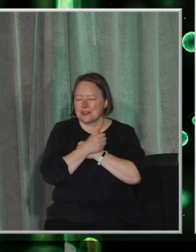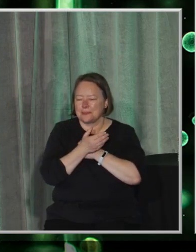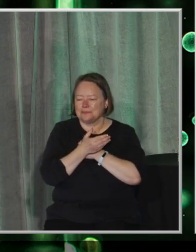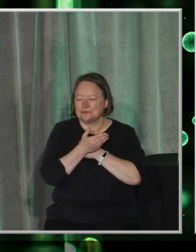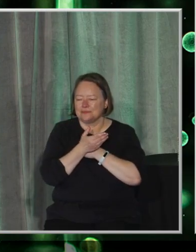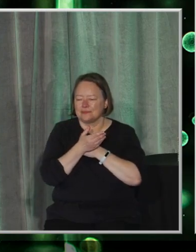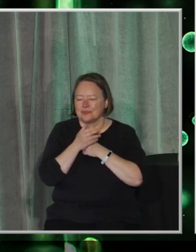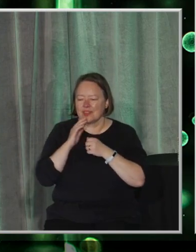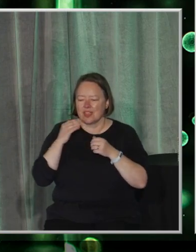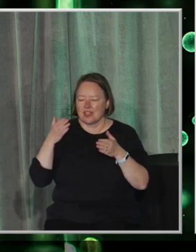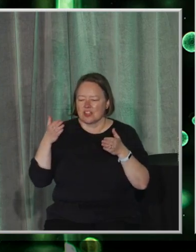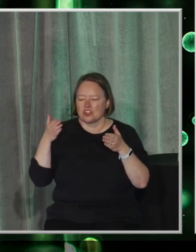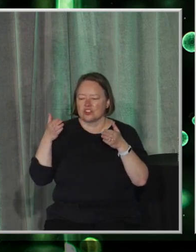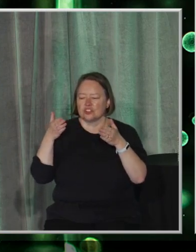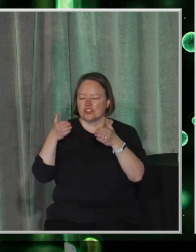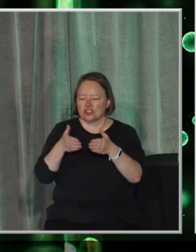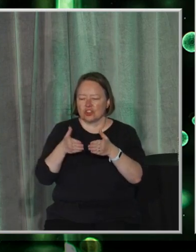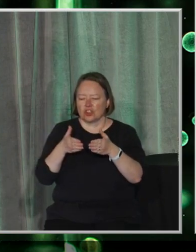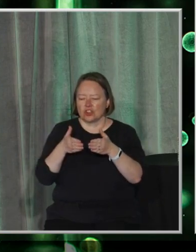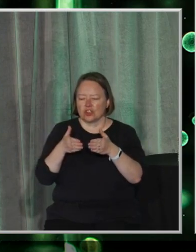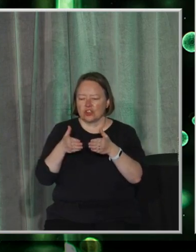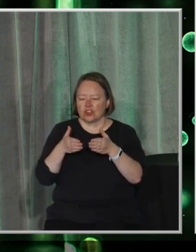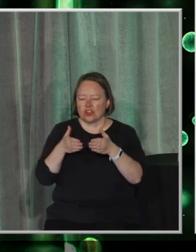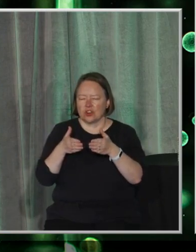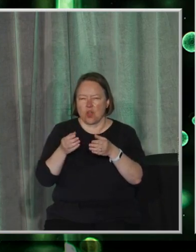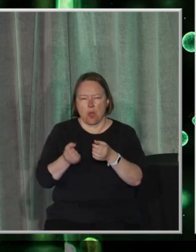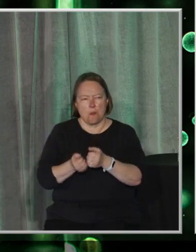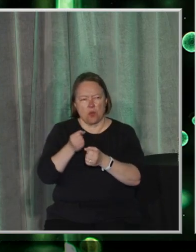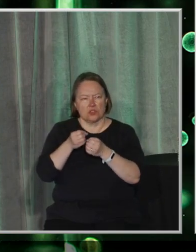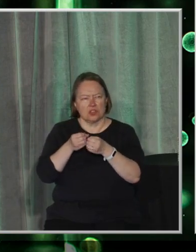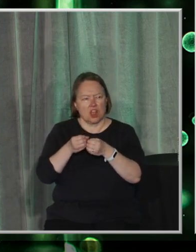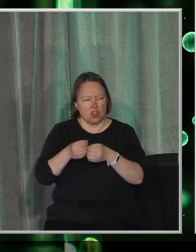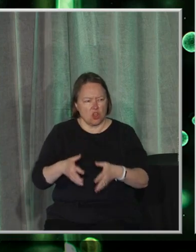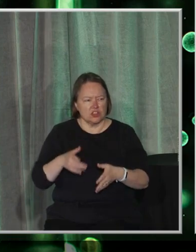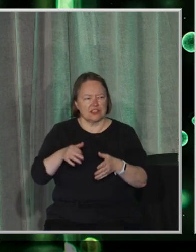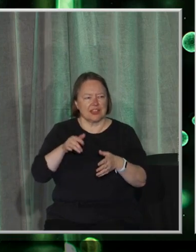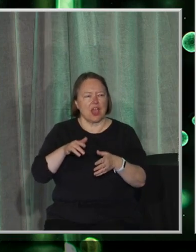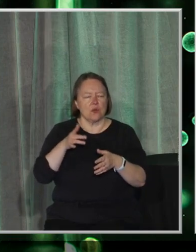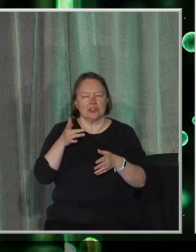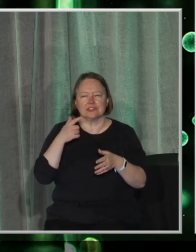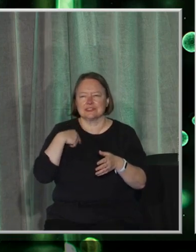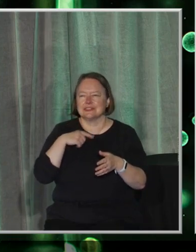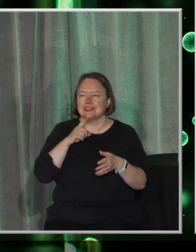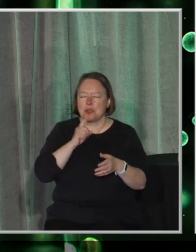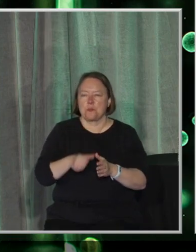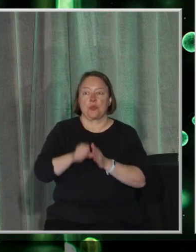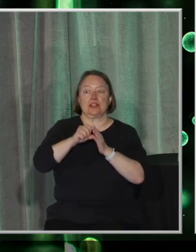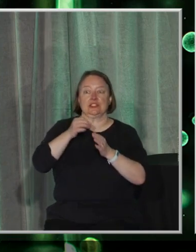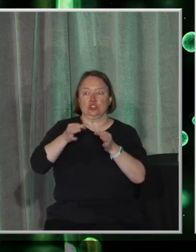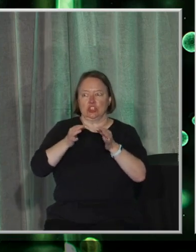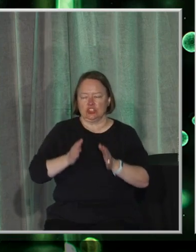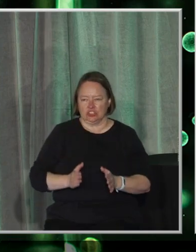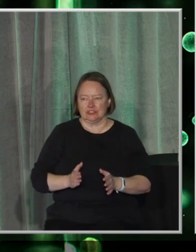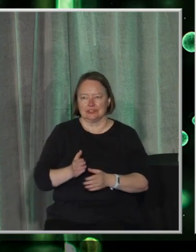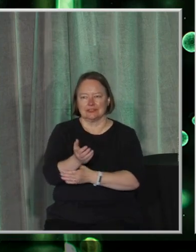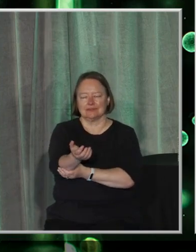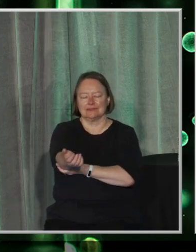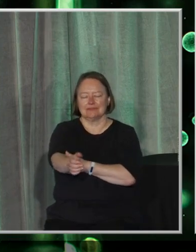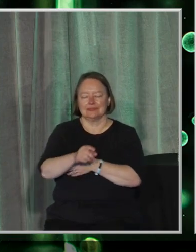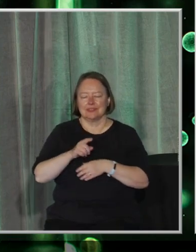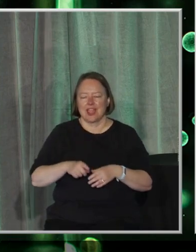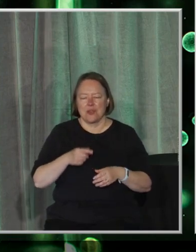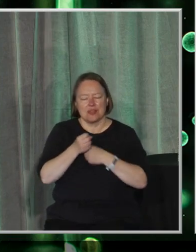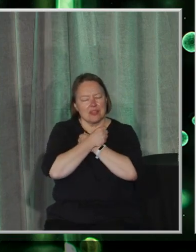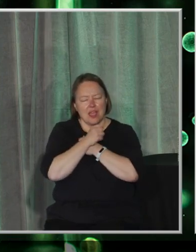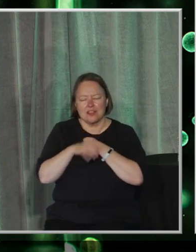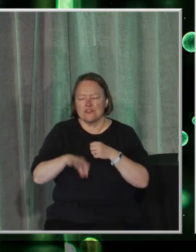they've targeted where most food is lost. I think that was something that really impressed us as judges. We love that